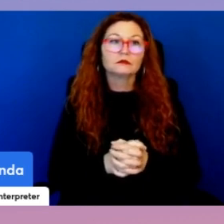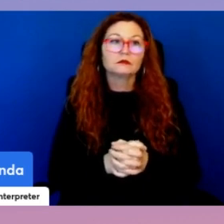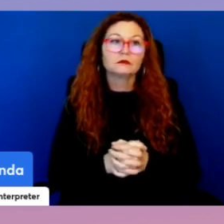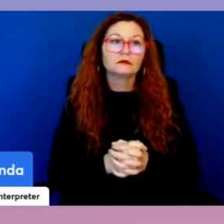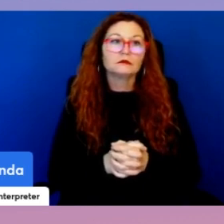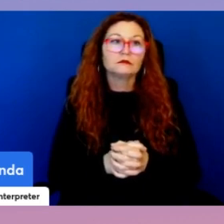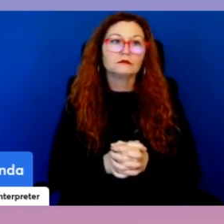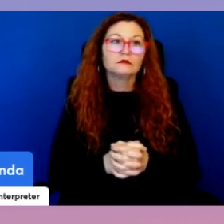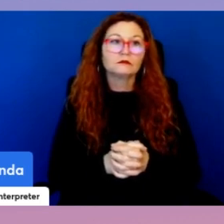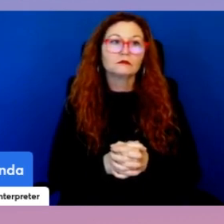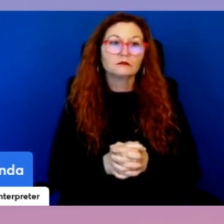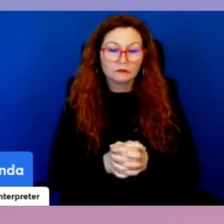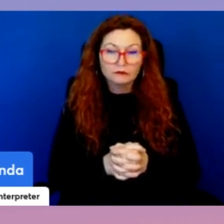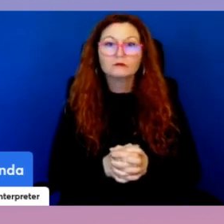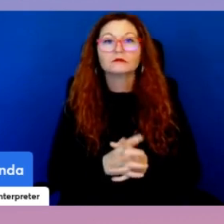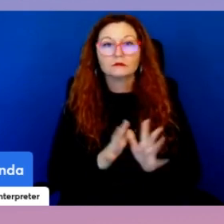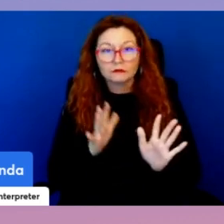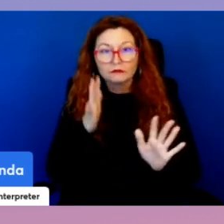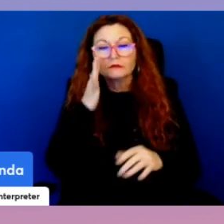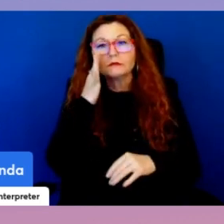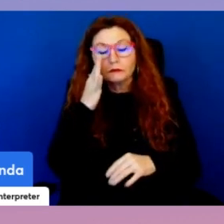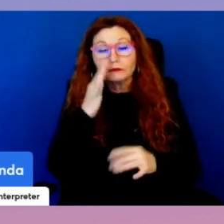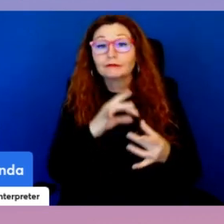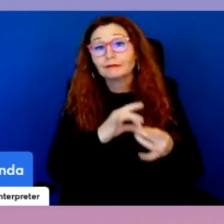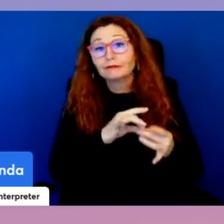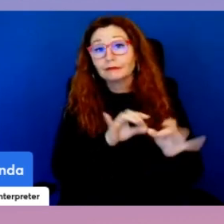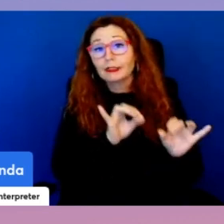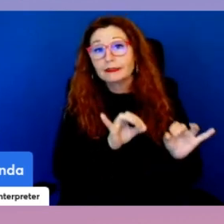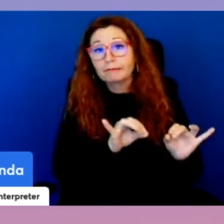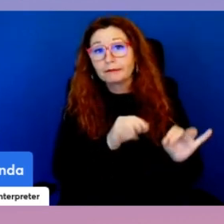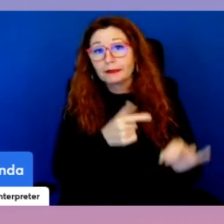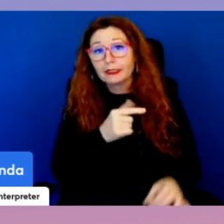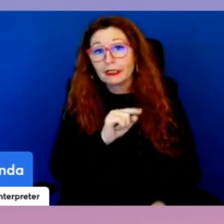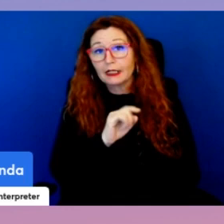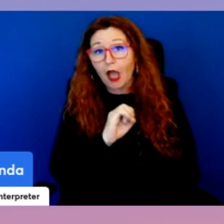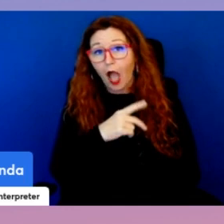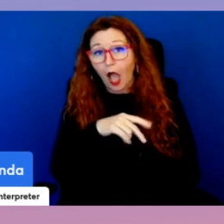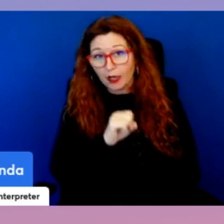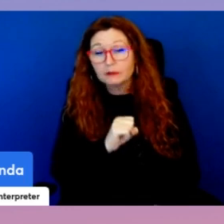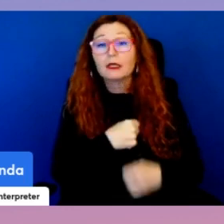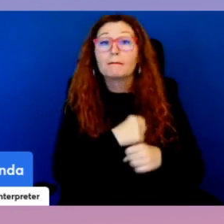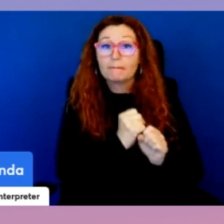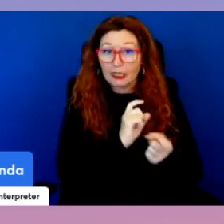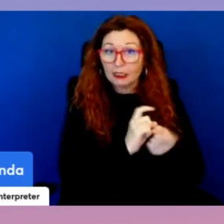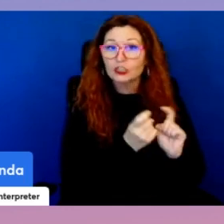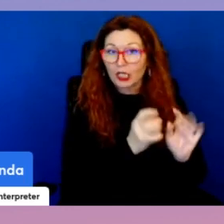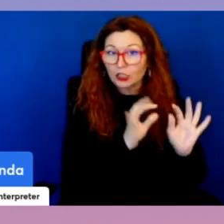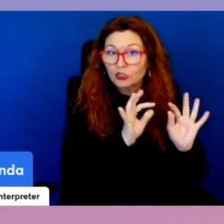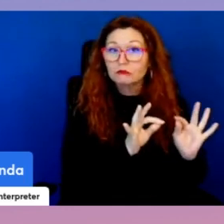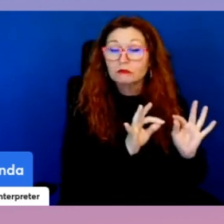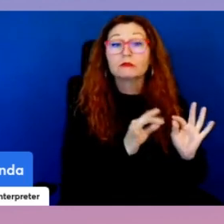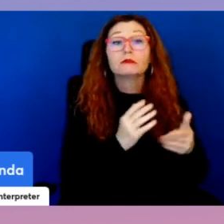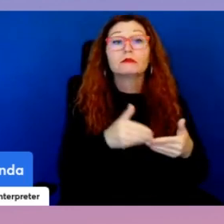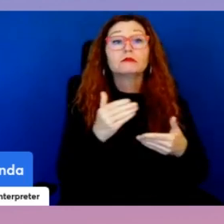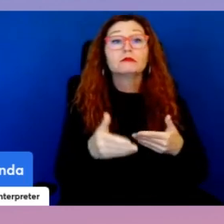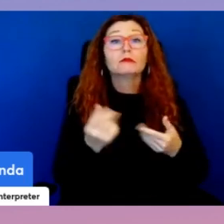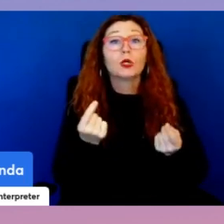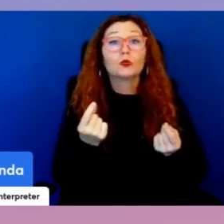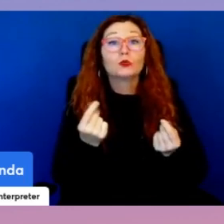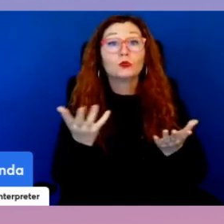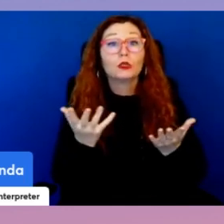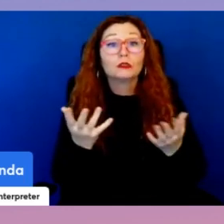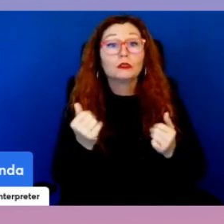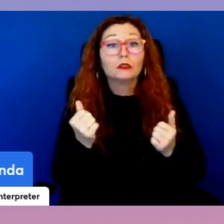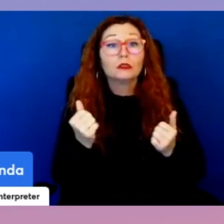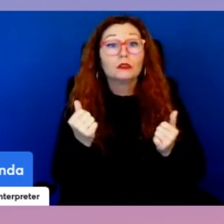All right, so true to GitOps, I'm making a change in here, okay? And now what I'm going to do is I'm going